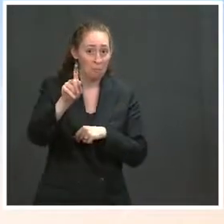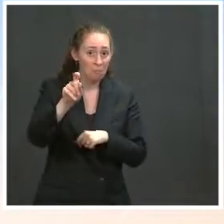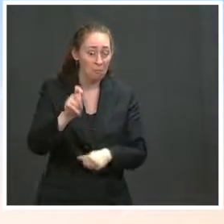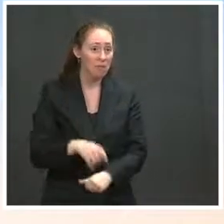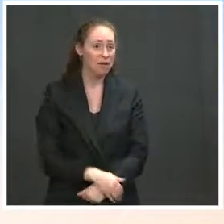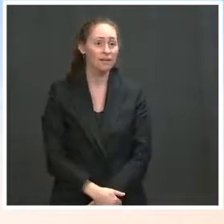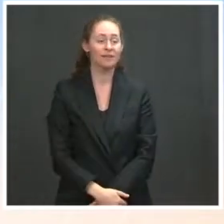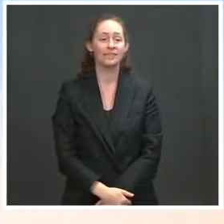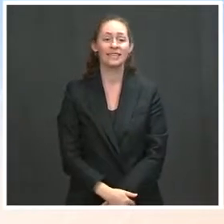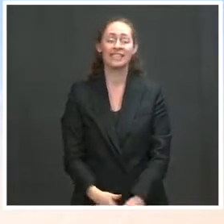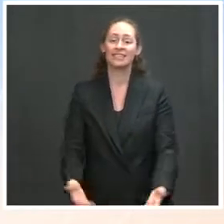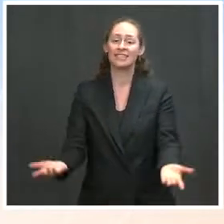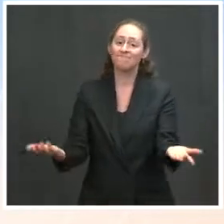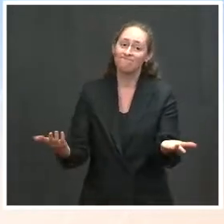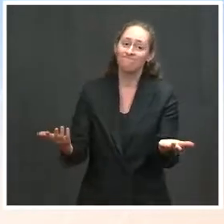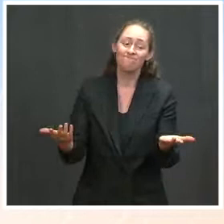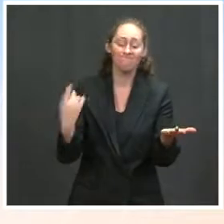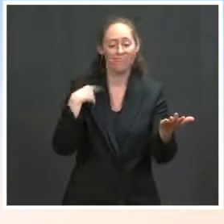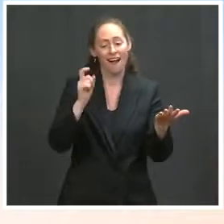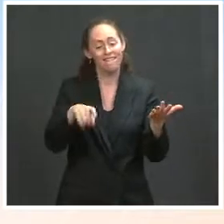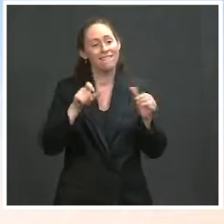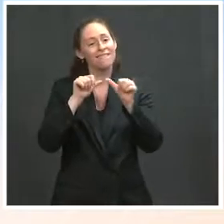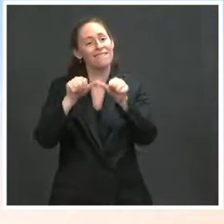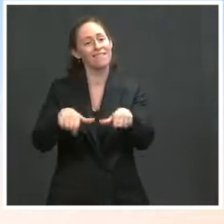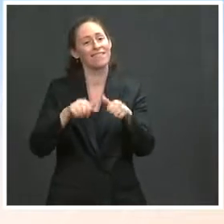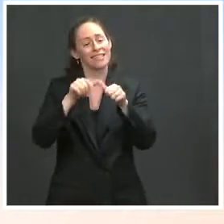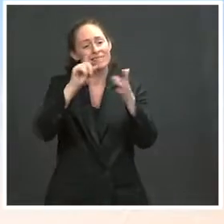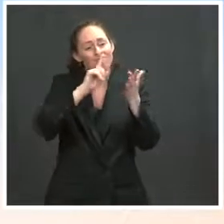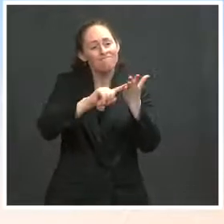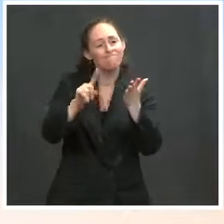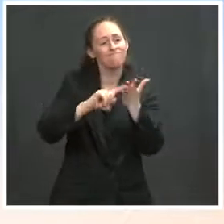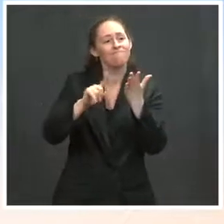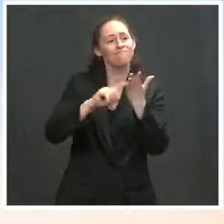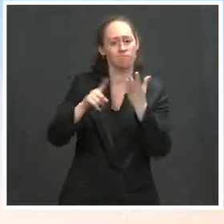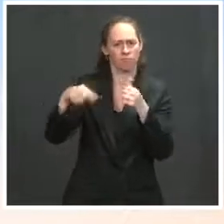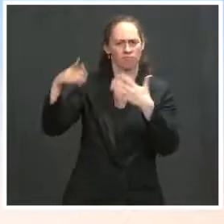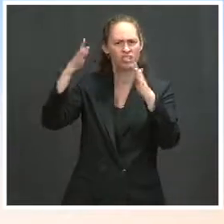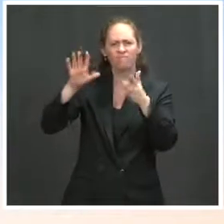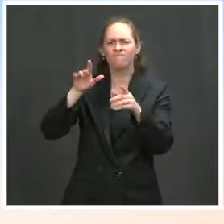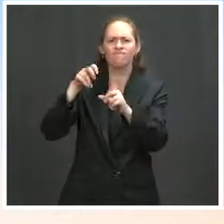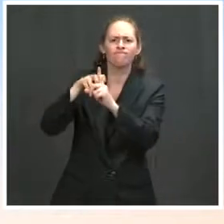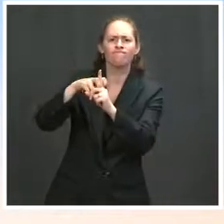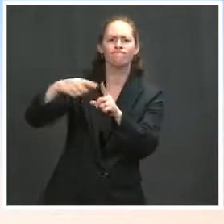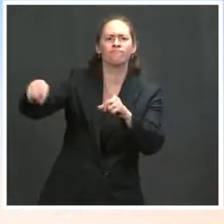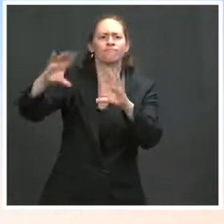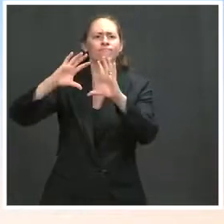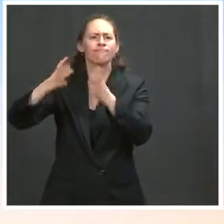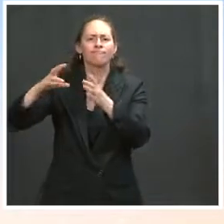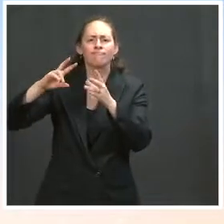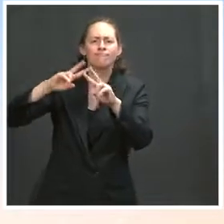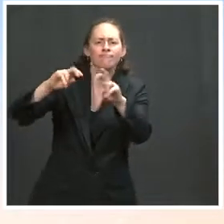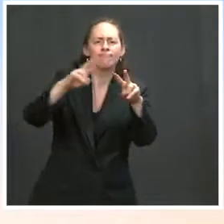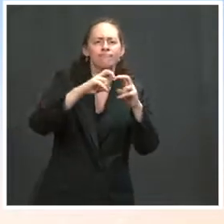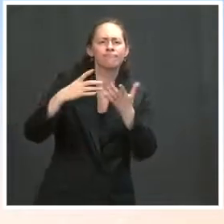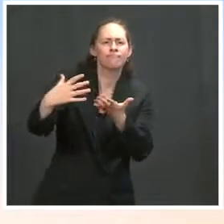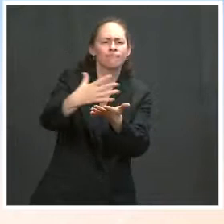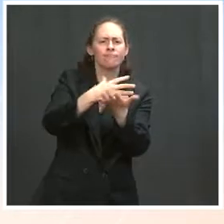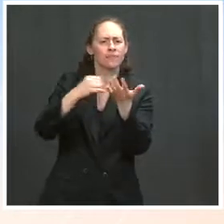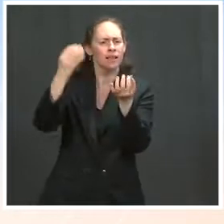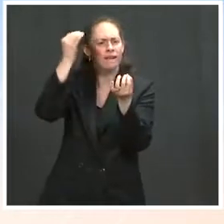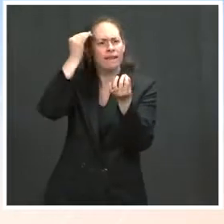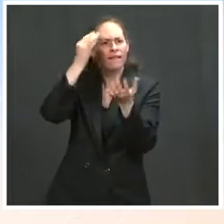this is what he's asking his intelligence community to do. We will review and reassess all of this in 90 days once we